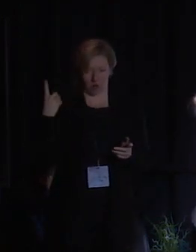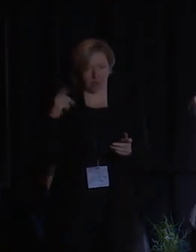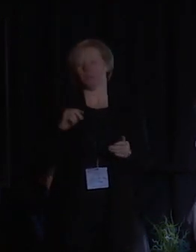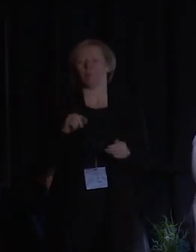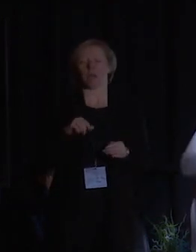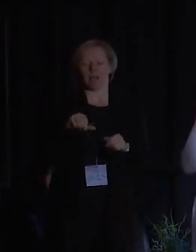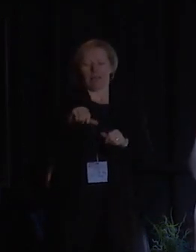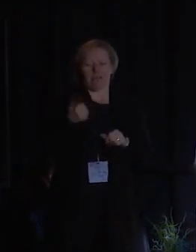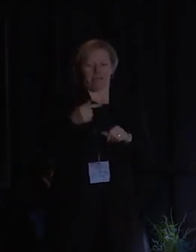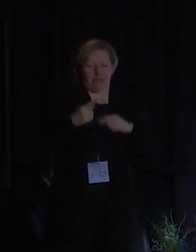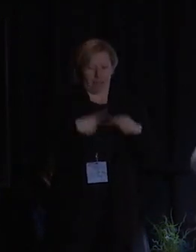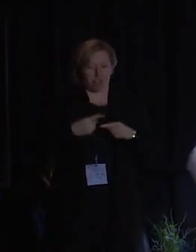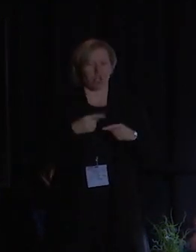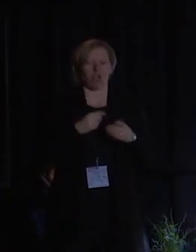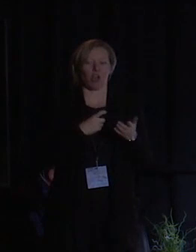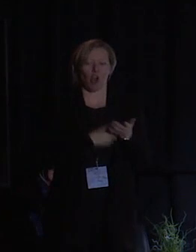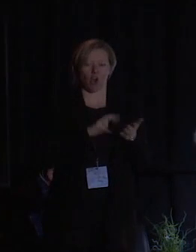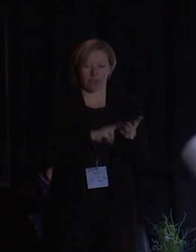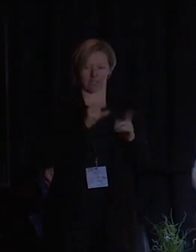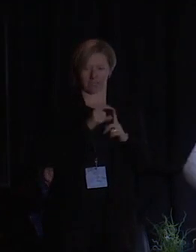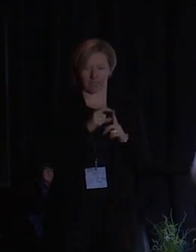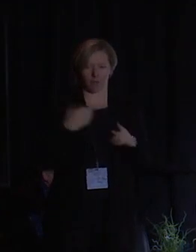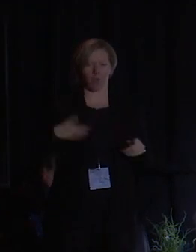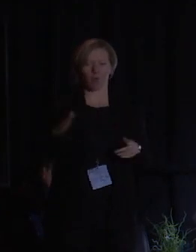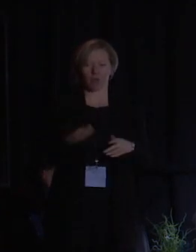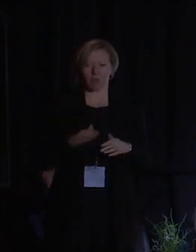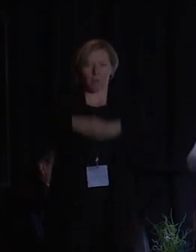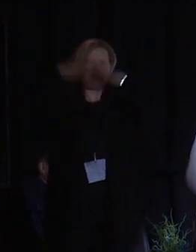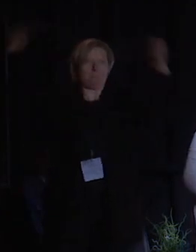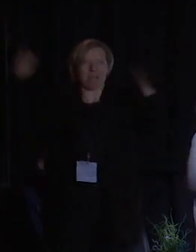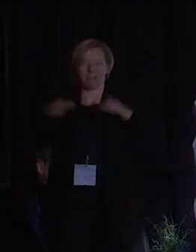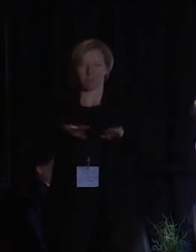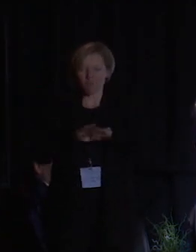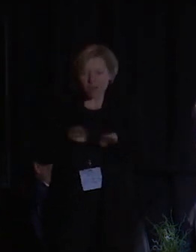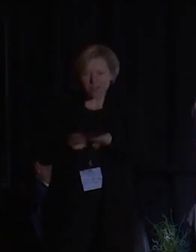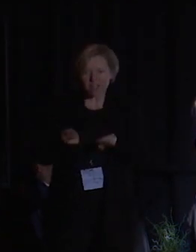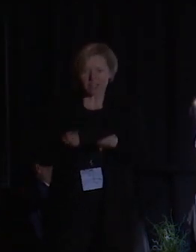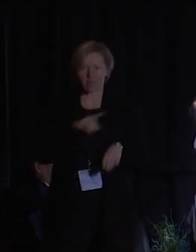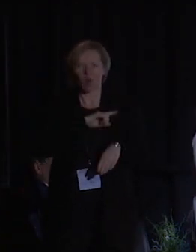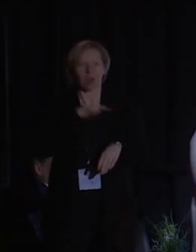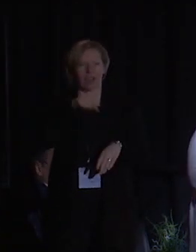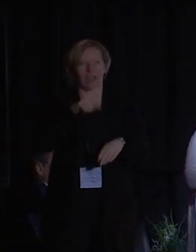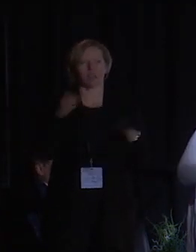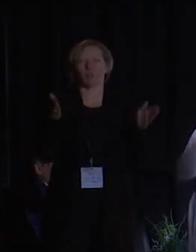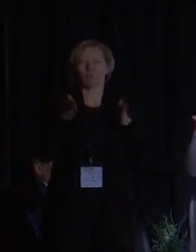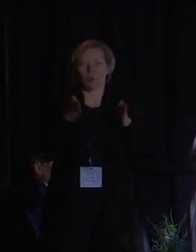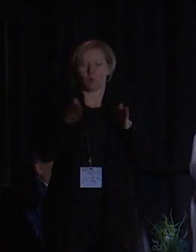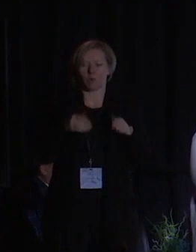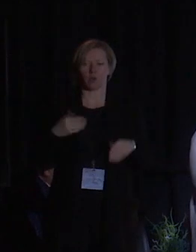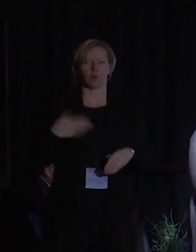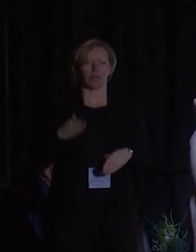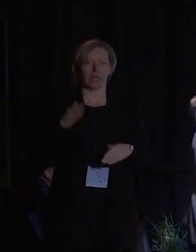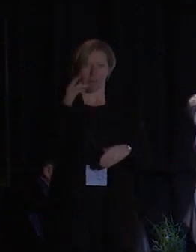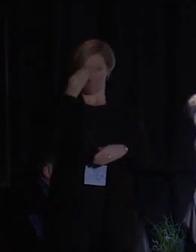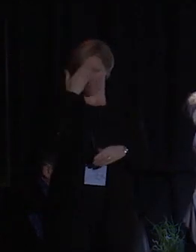R&D next year, and we're really looking for somewhere big to rehearse, because it doesn't fit in here, we've tried. And we're also looking for people who